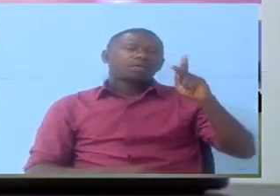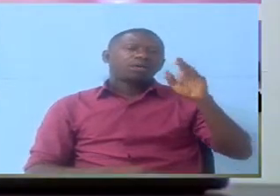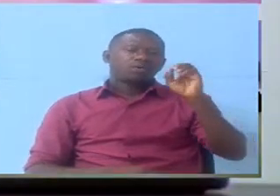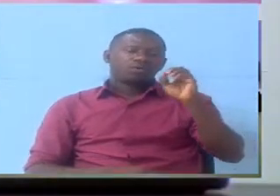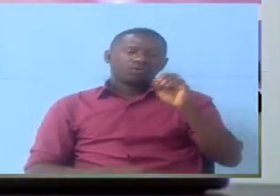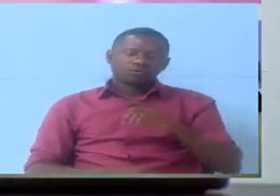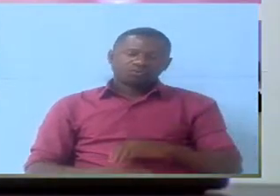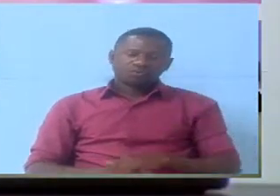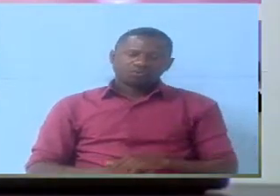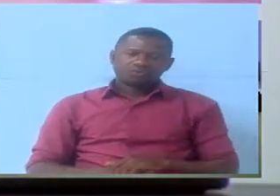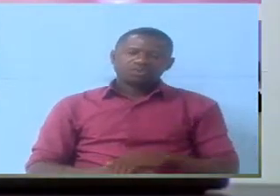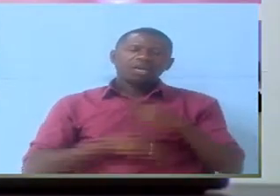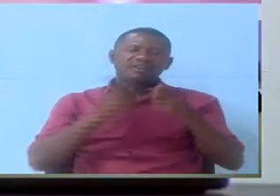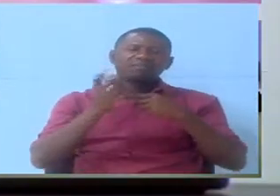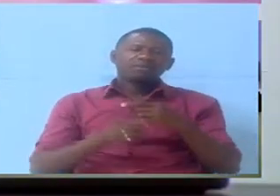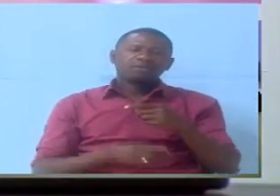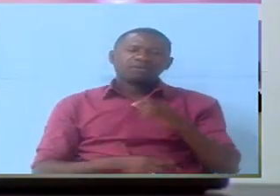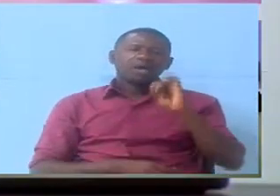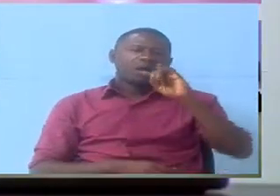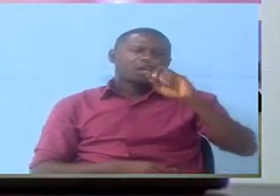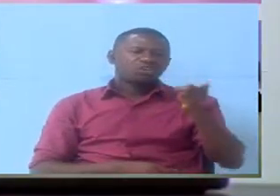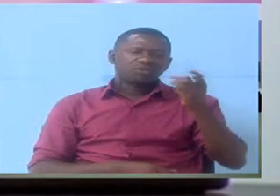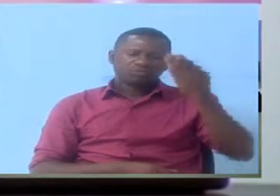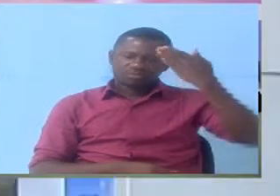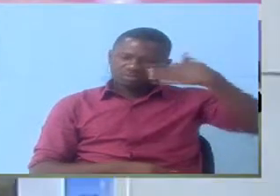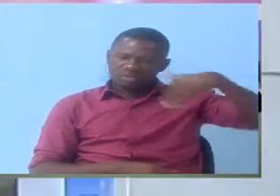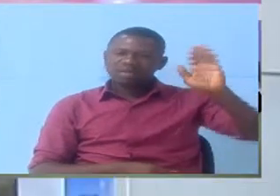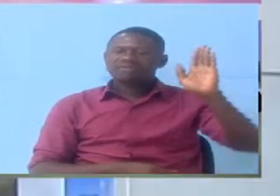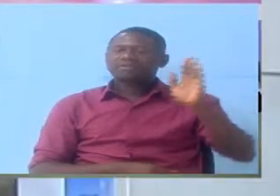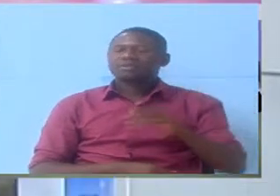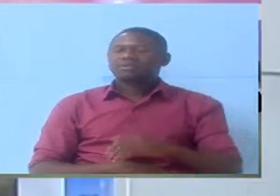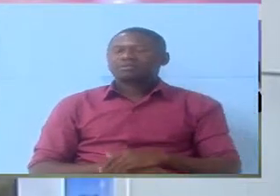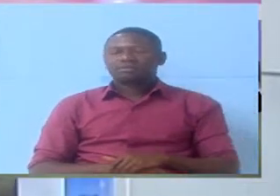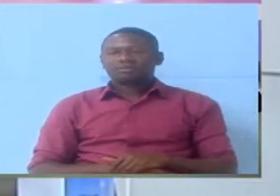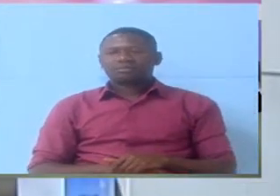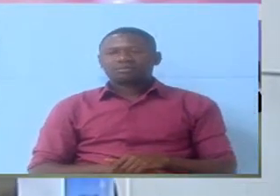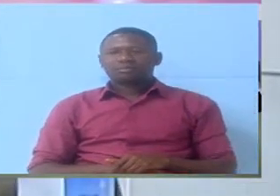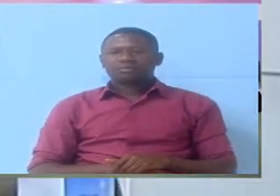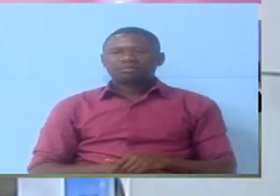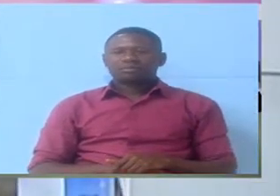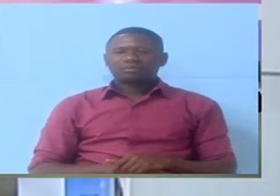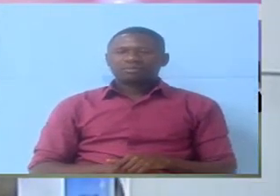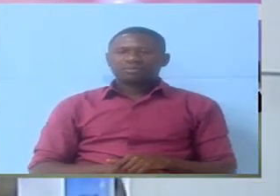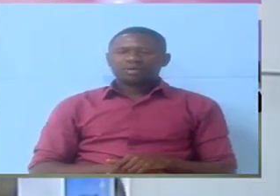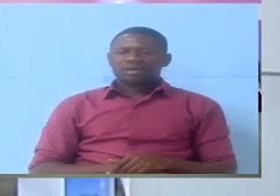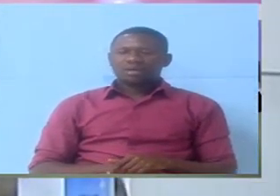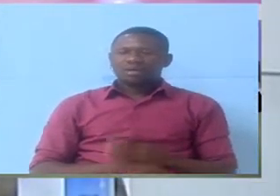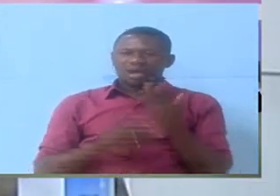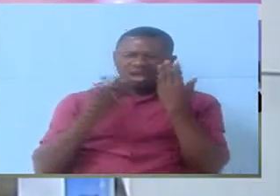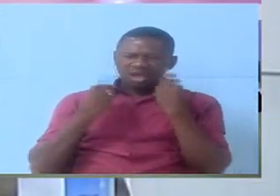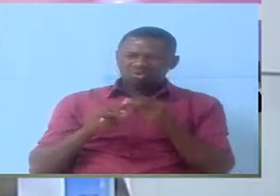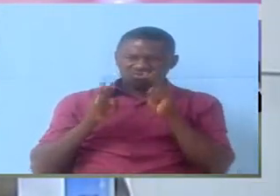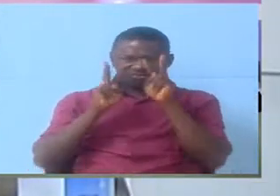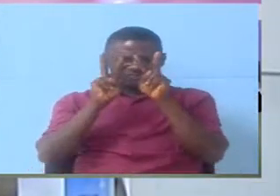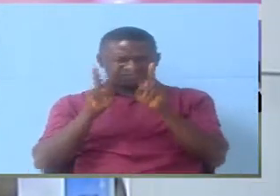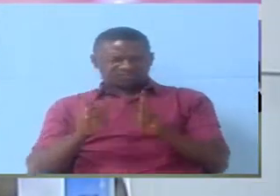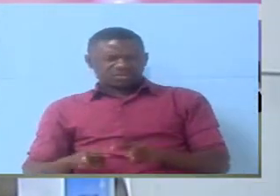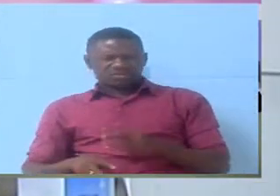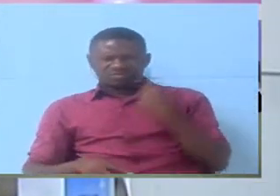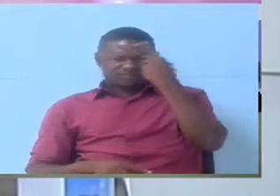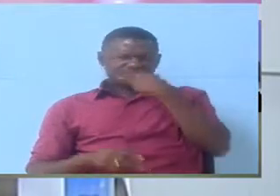adela manyati warando ala jabiri nyati. I didn't notice any reaction on his face, to be honest, at that very